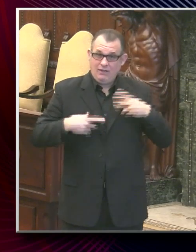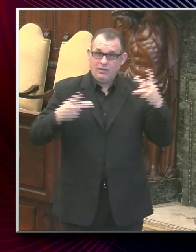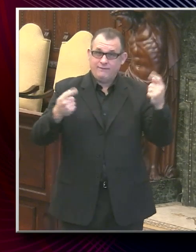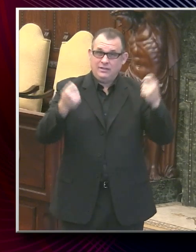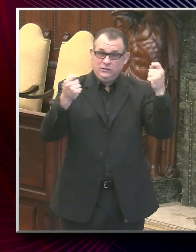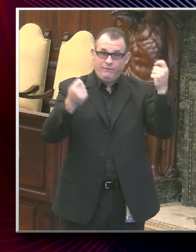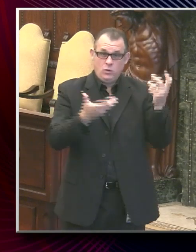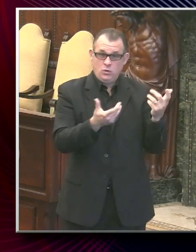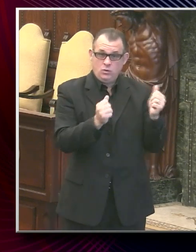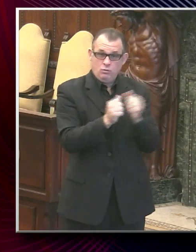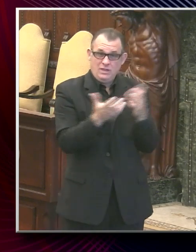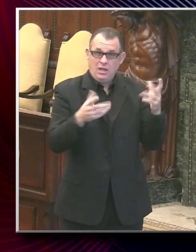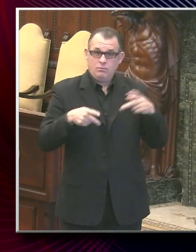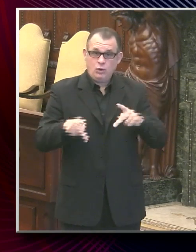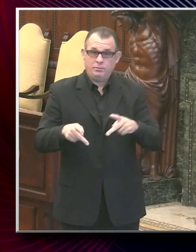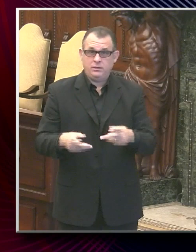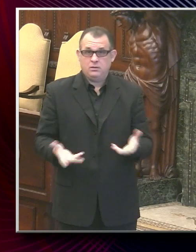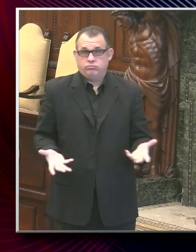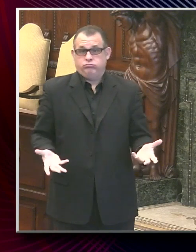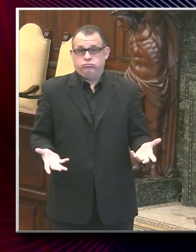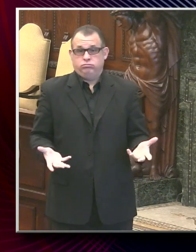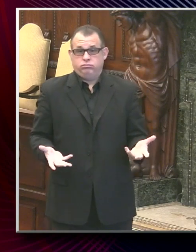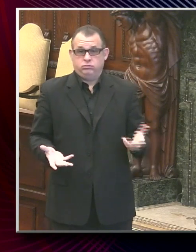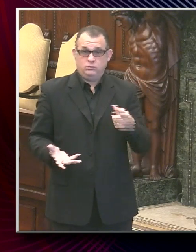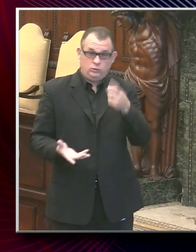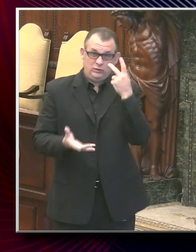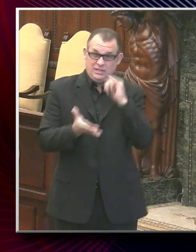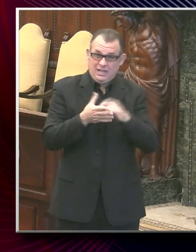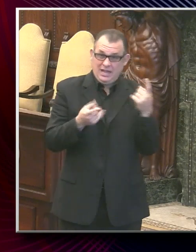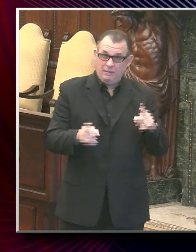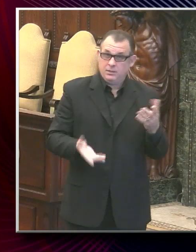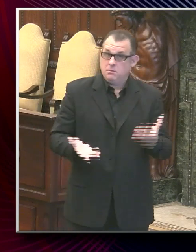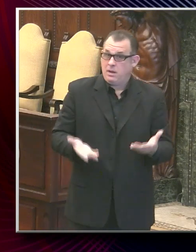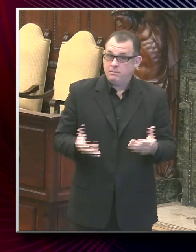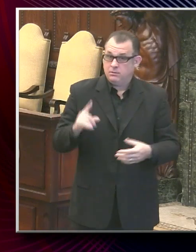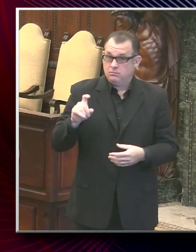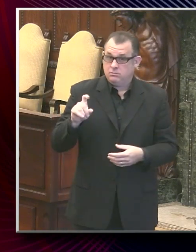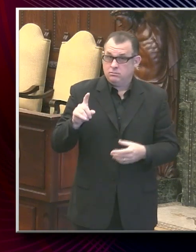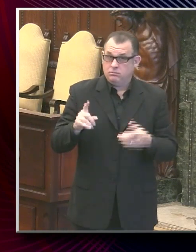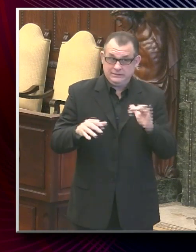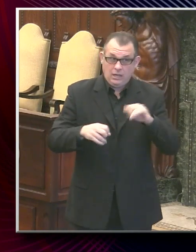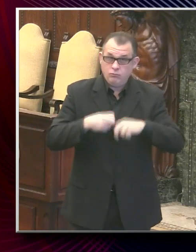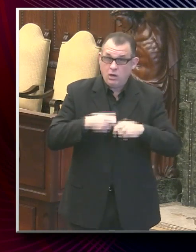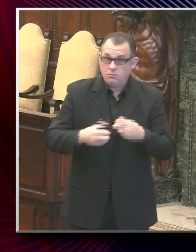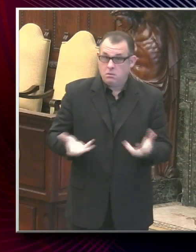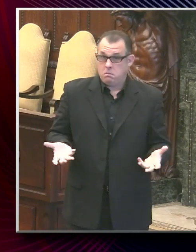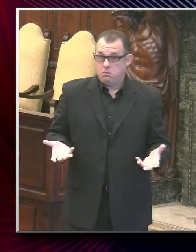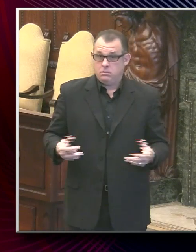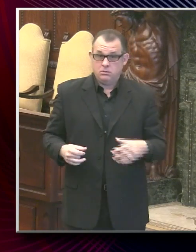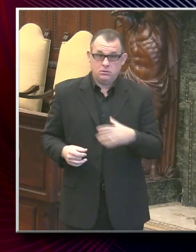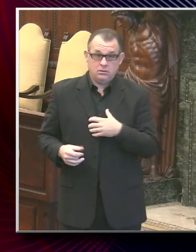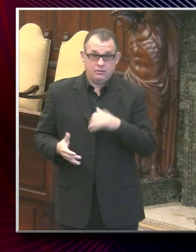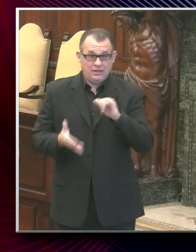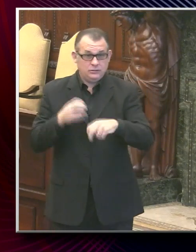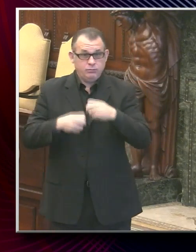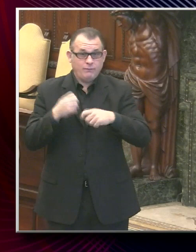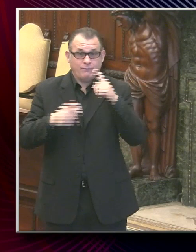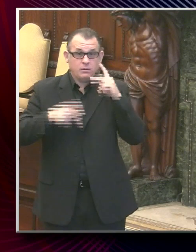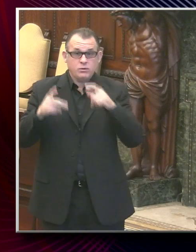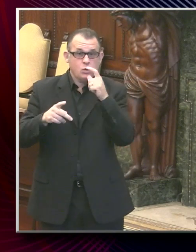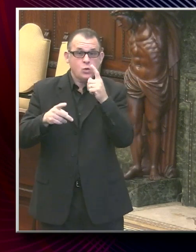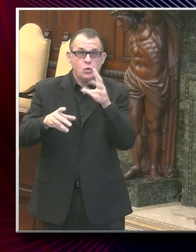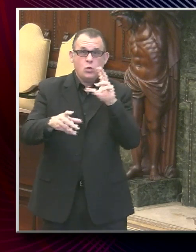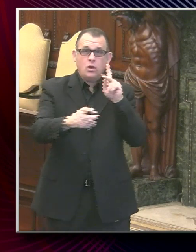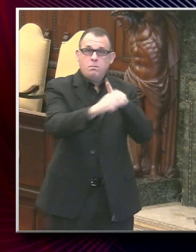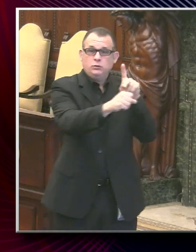permit or anything. And do you foresee that maybe happening? And would that be a problem? It would be a problem for everyone participating in the event from